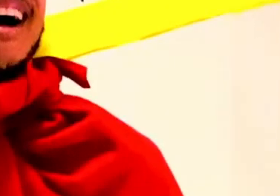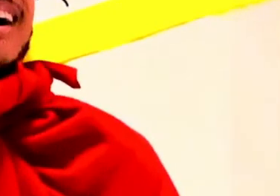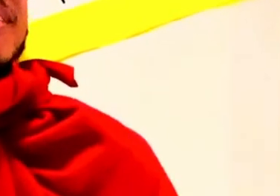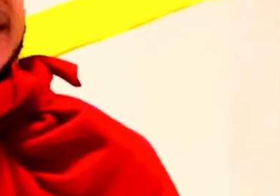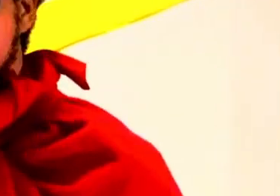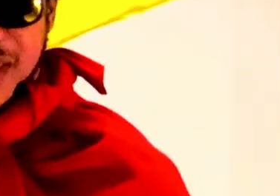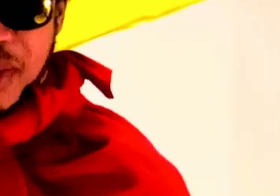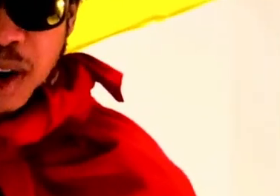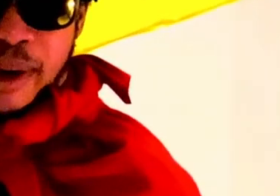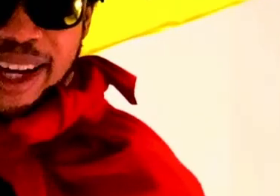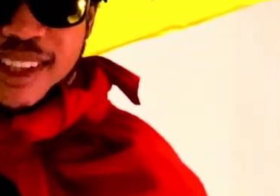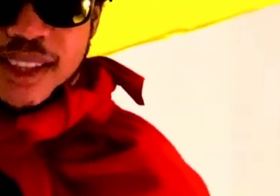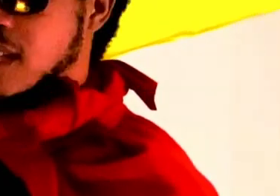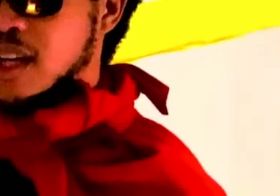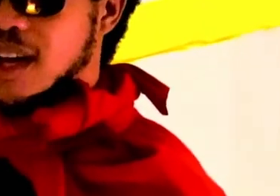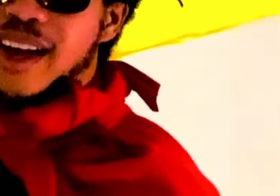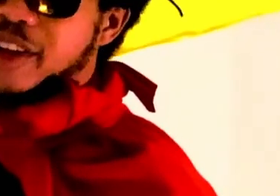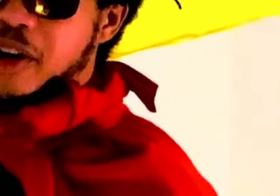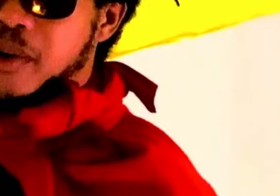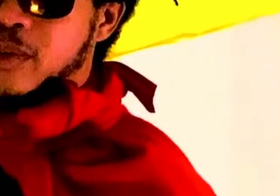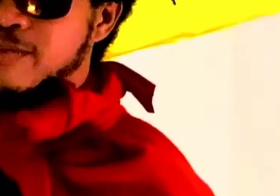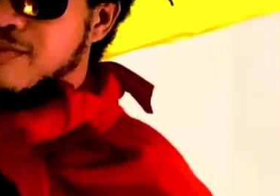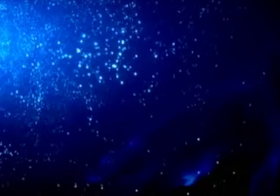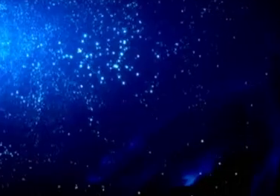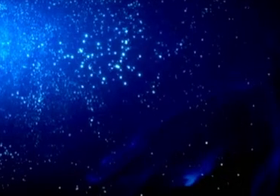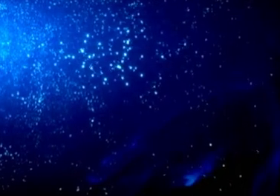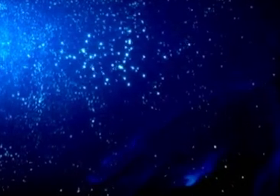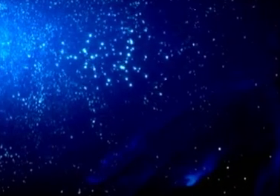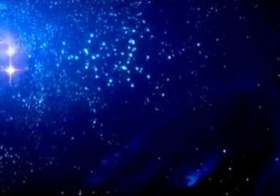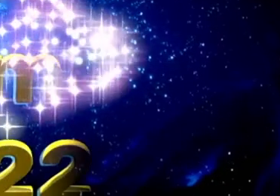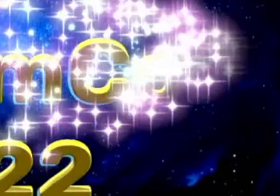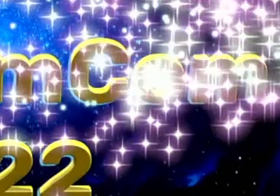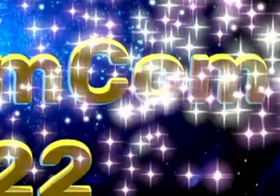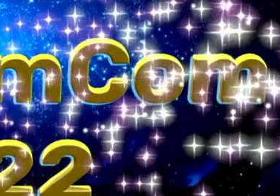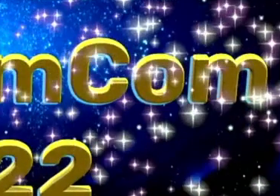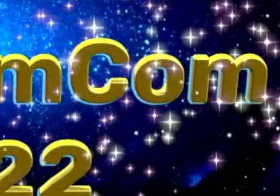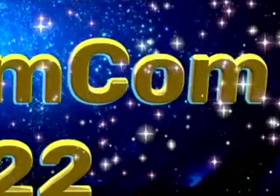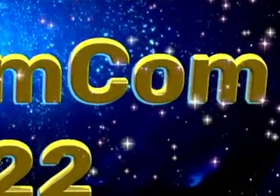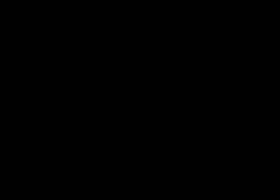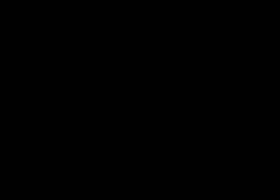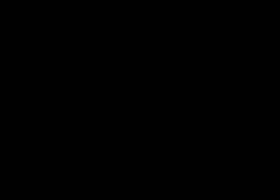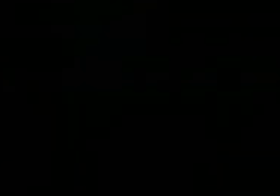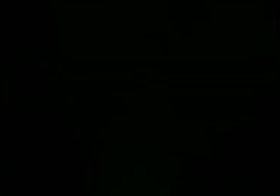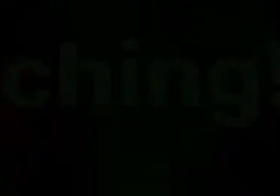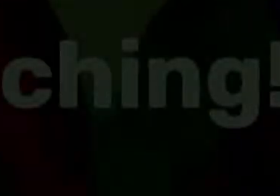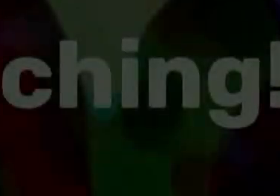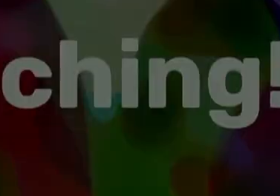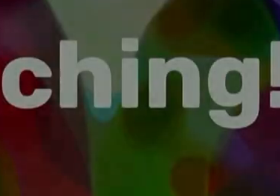Oh, yes, Adorabat, I know.